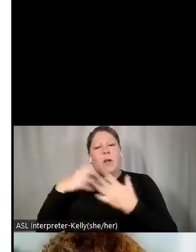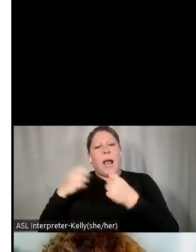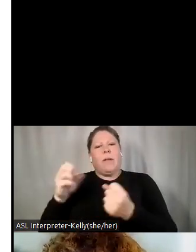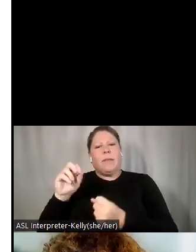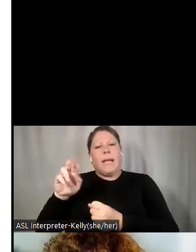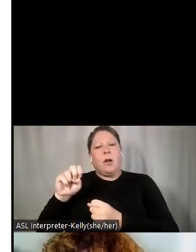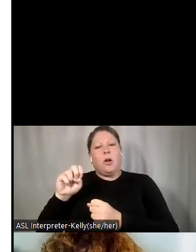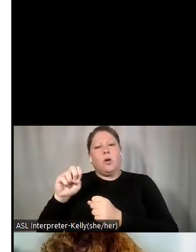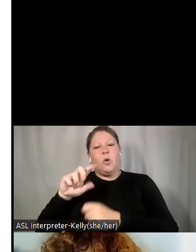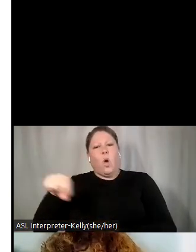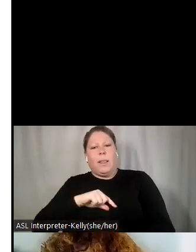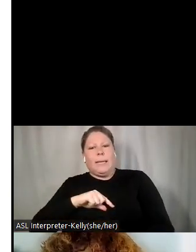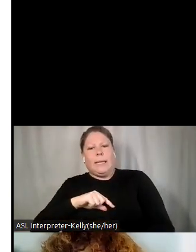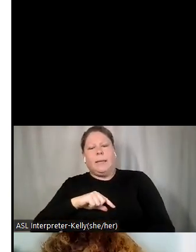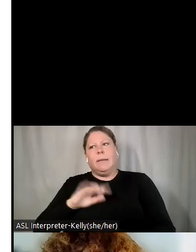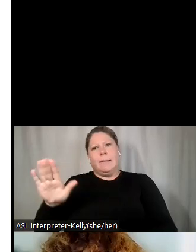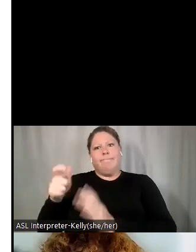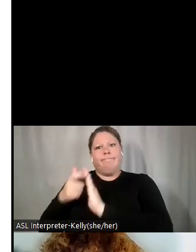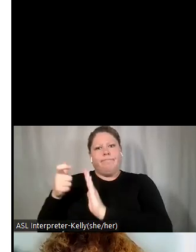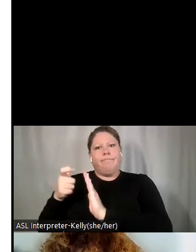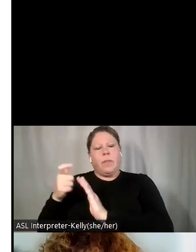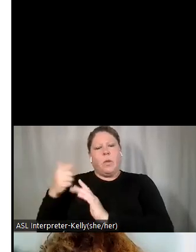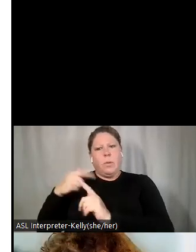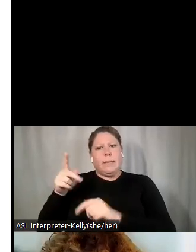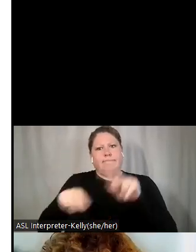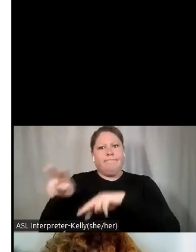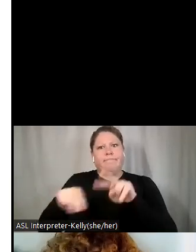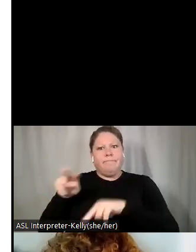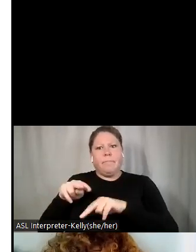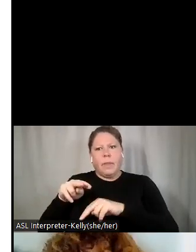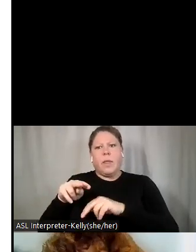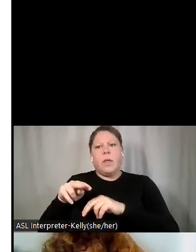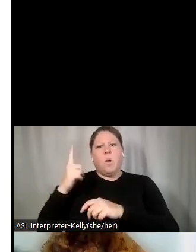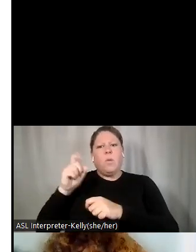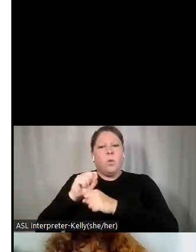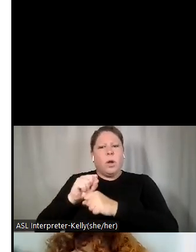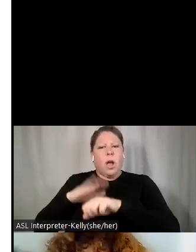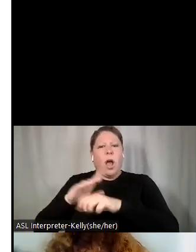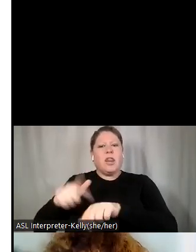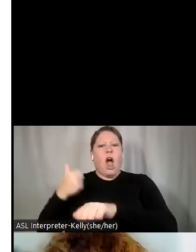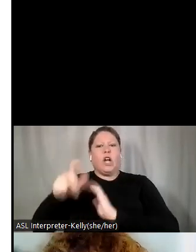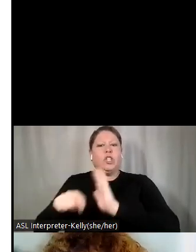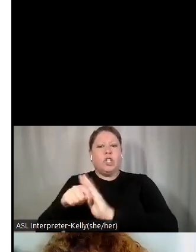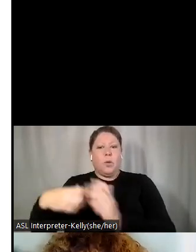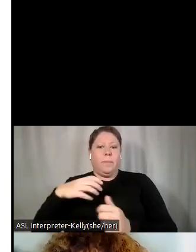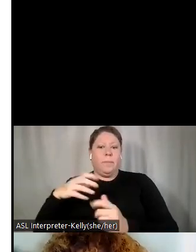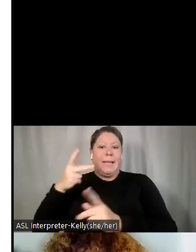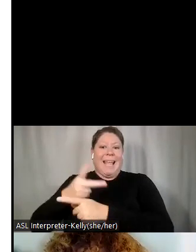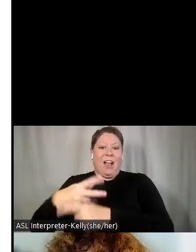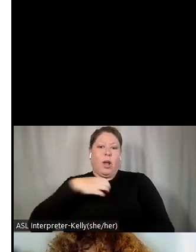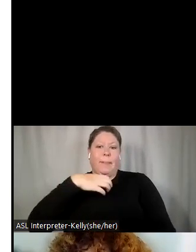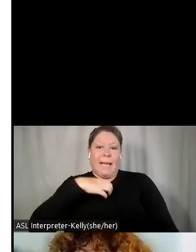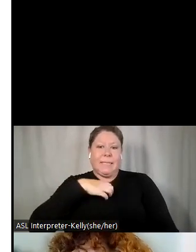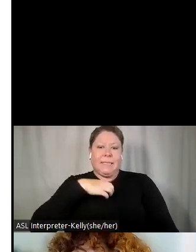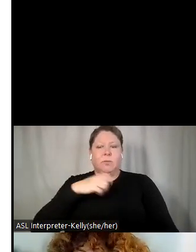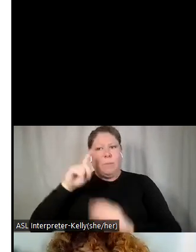they have to attend to. One that we've been working on quite a bit is long-term care complaints that come from long-term care facilities.